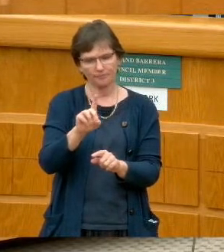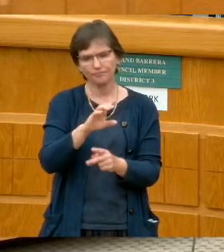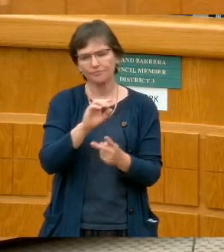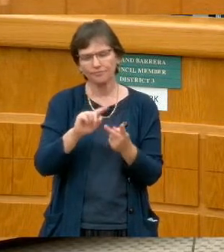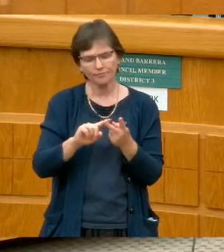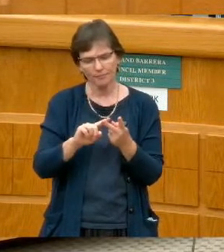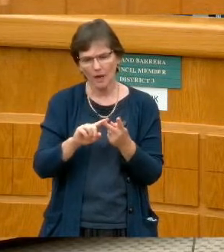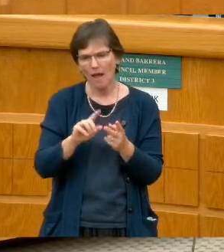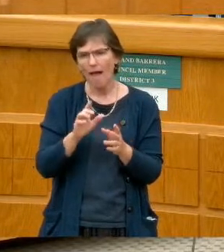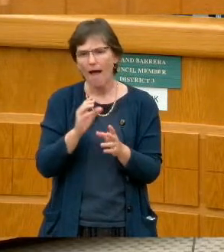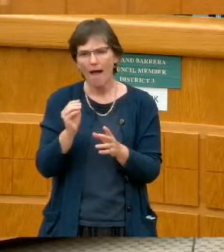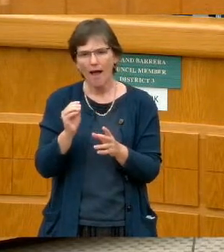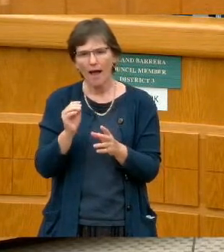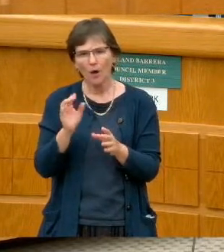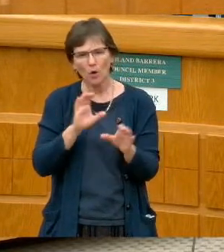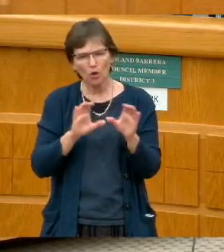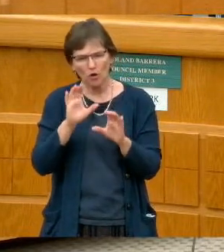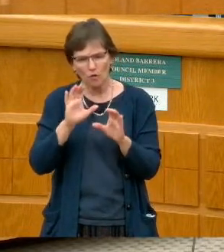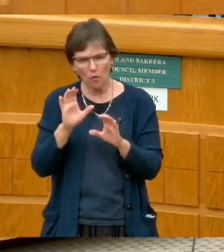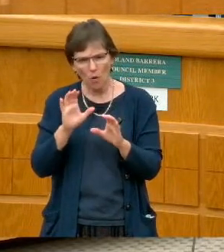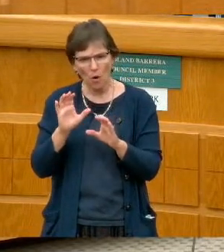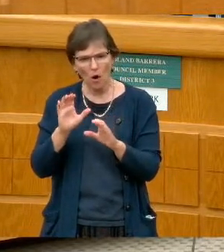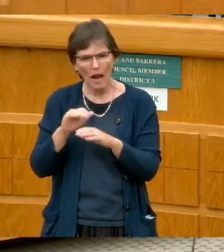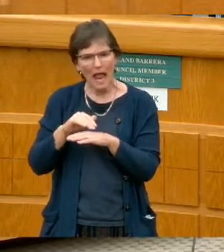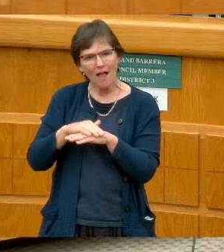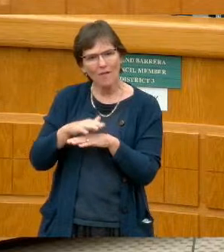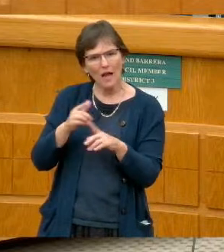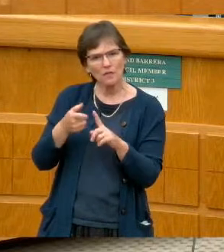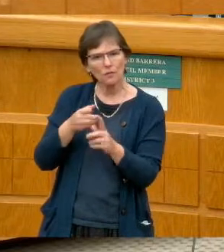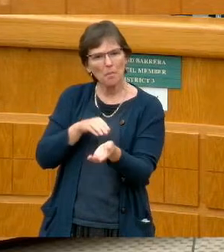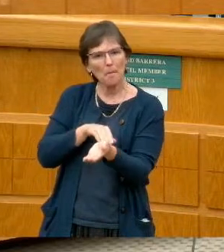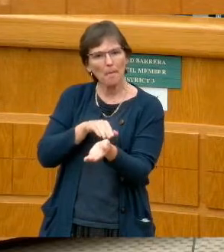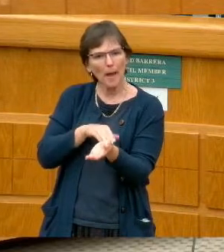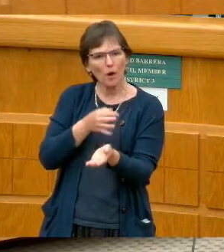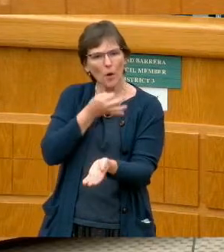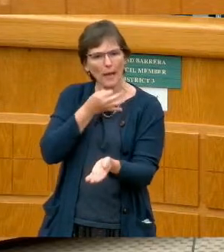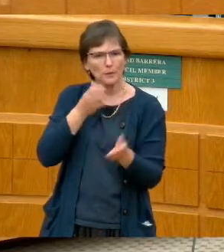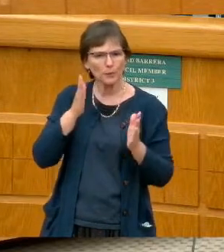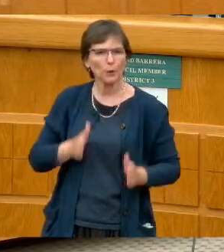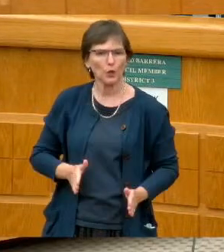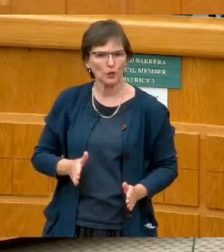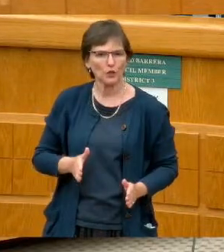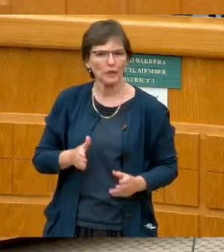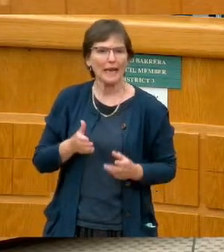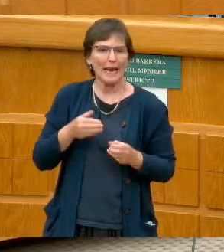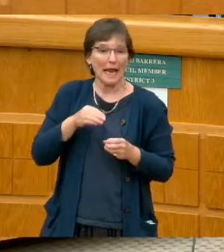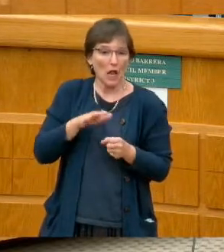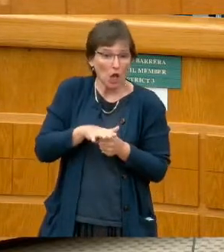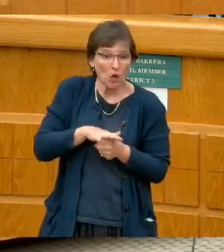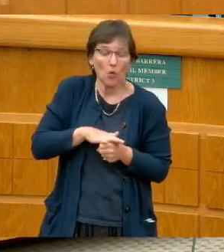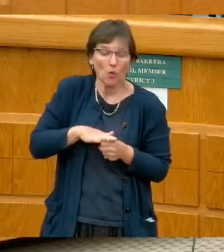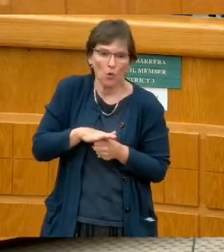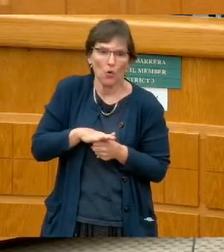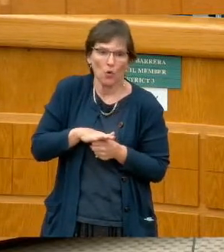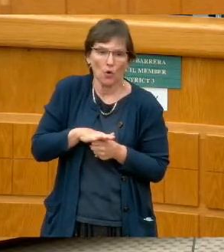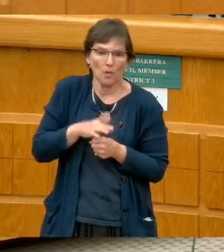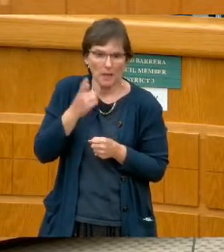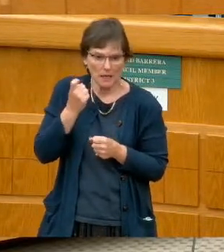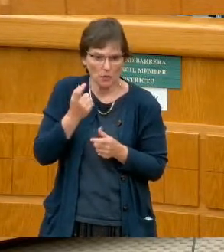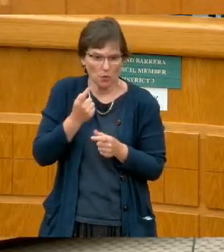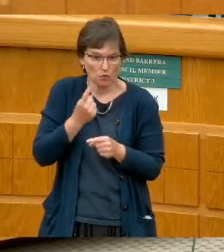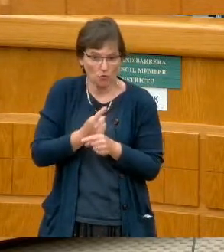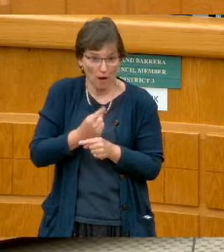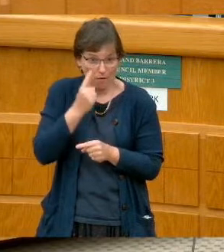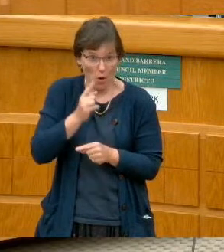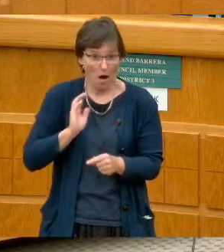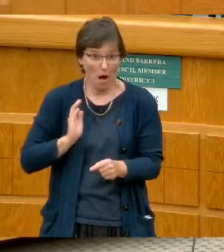that I've outlined for you. And we look for those pieces of advice that come from our medical experts in